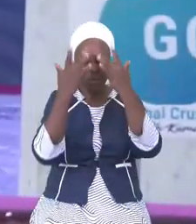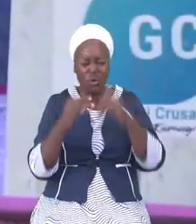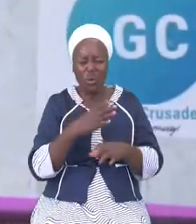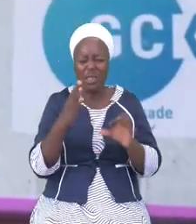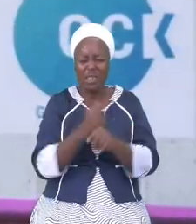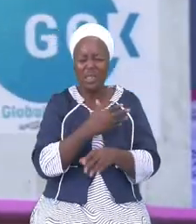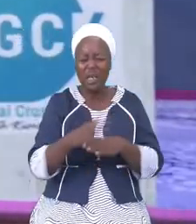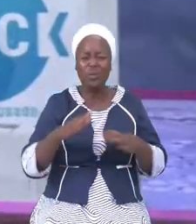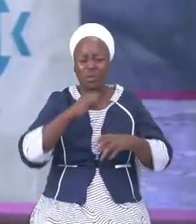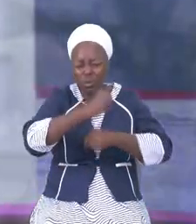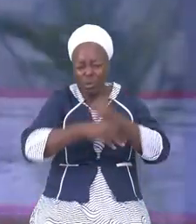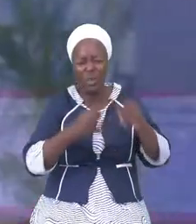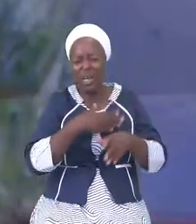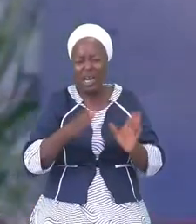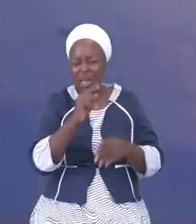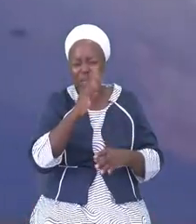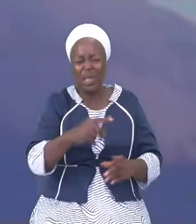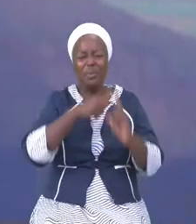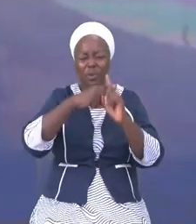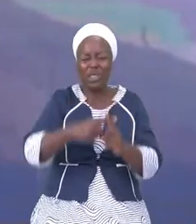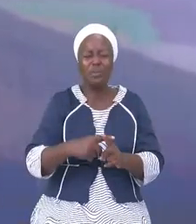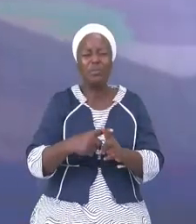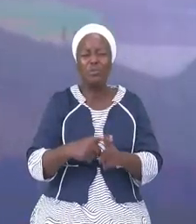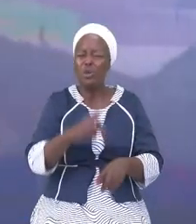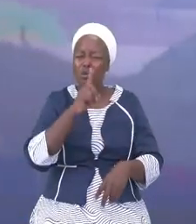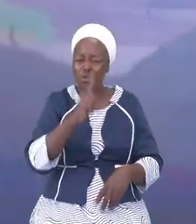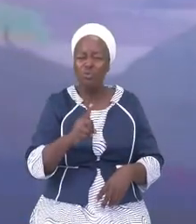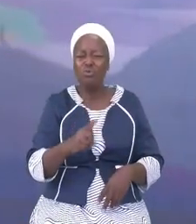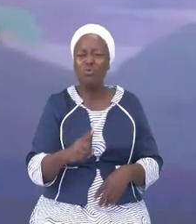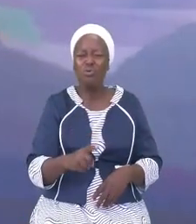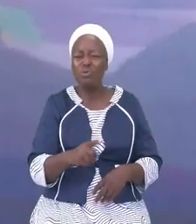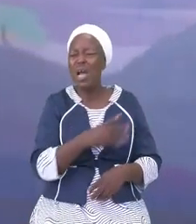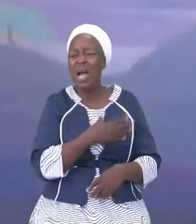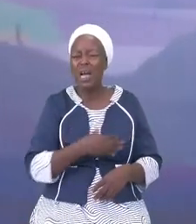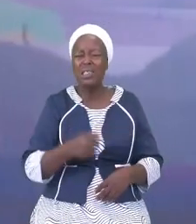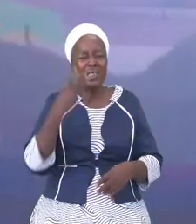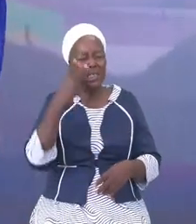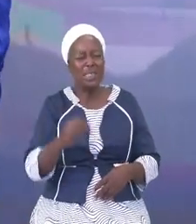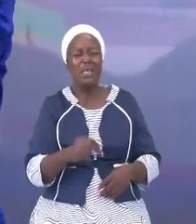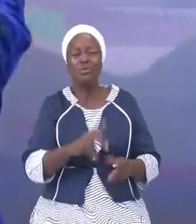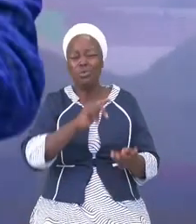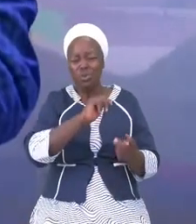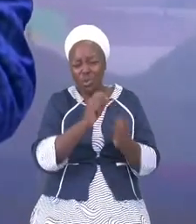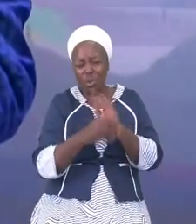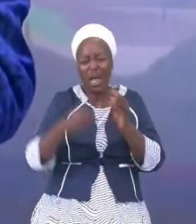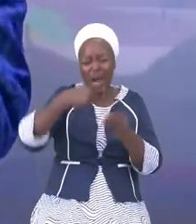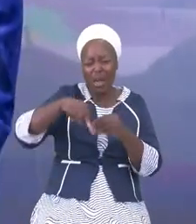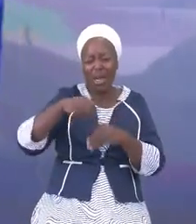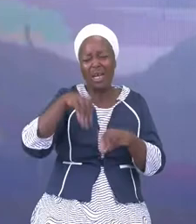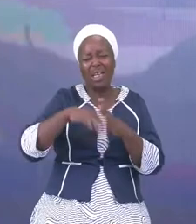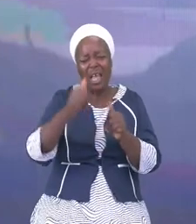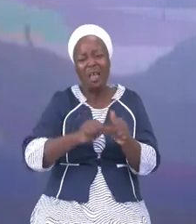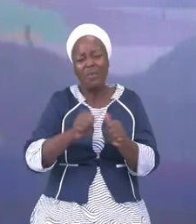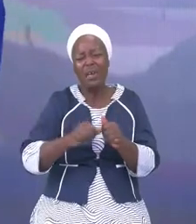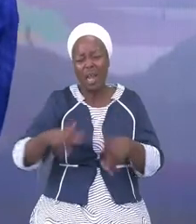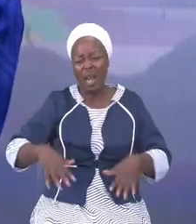be a positive, practical, tangible, visible turning around in every life now,